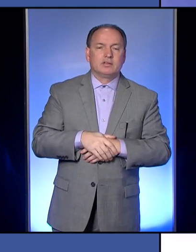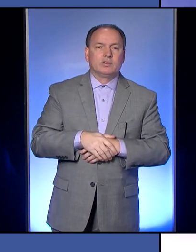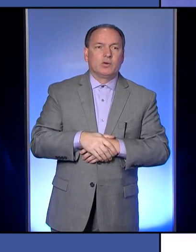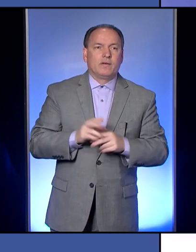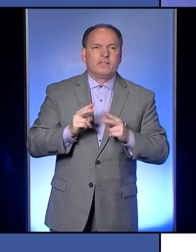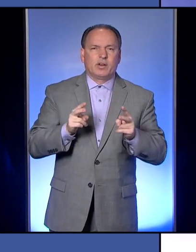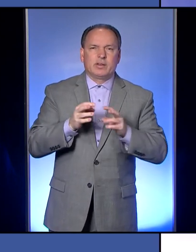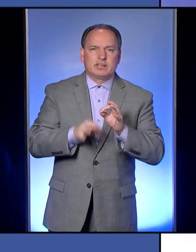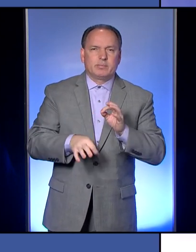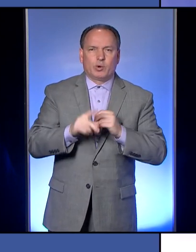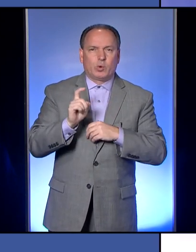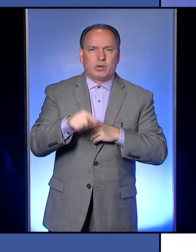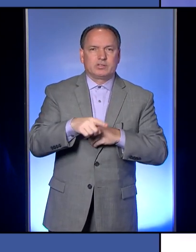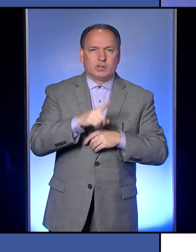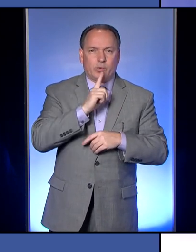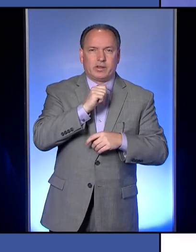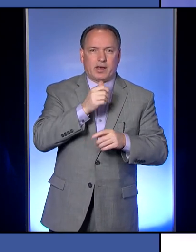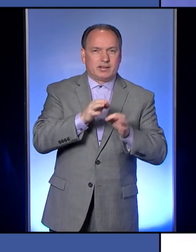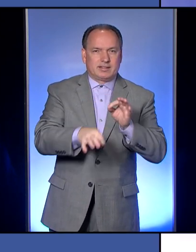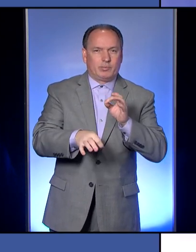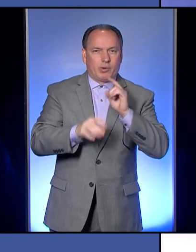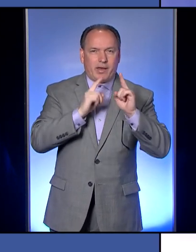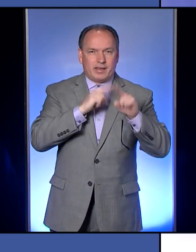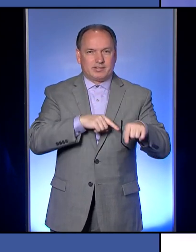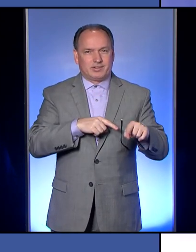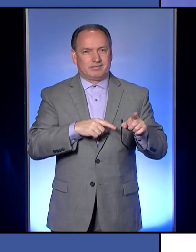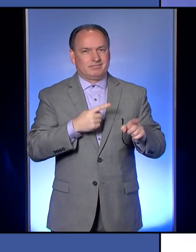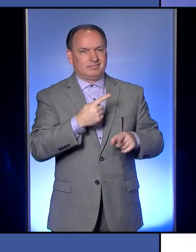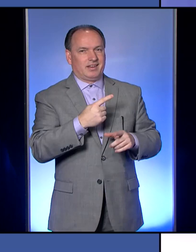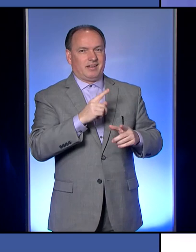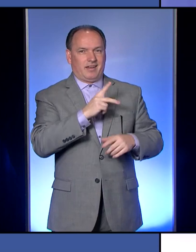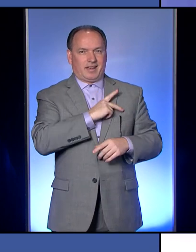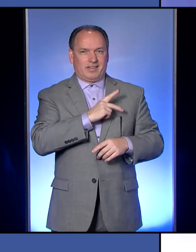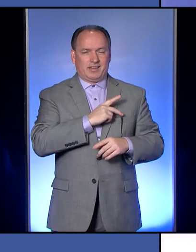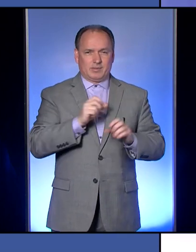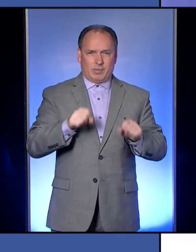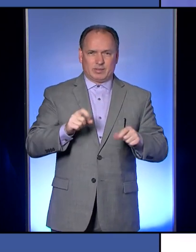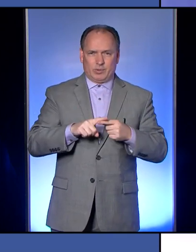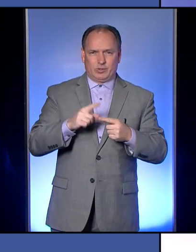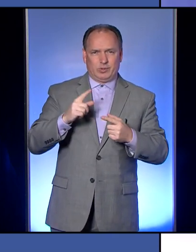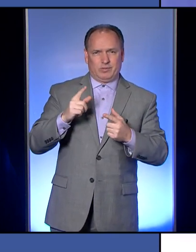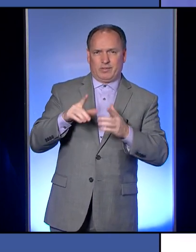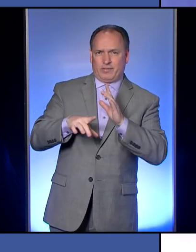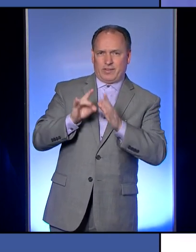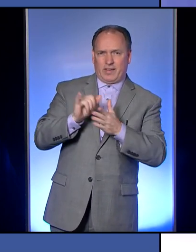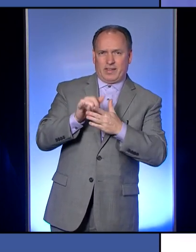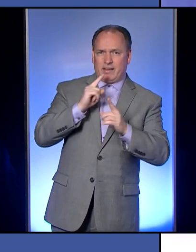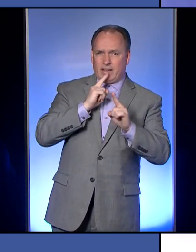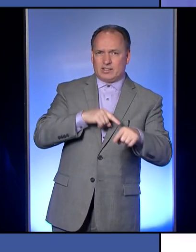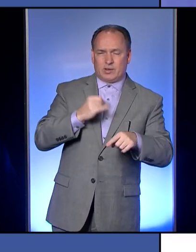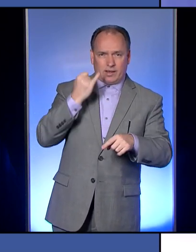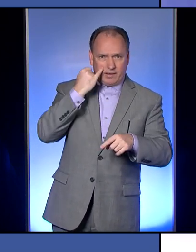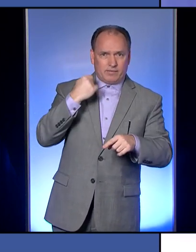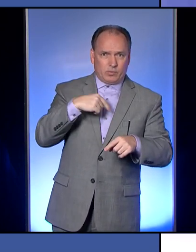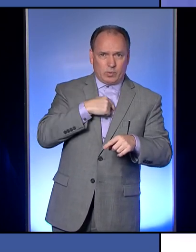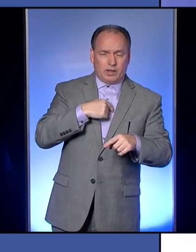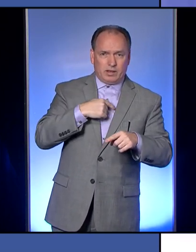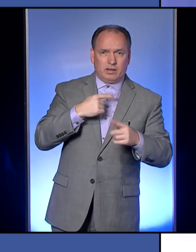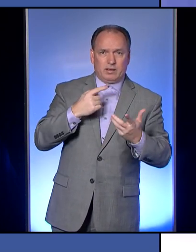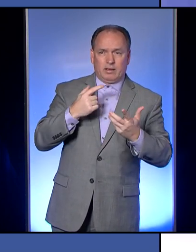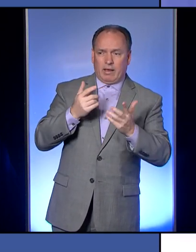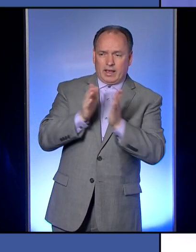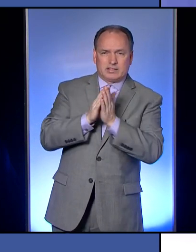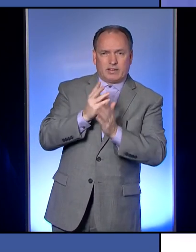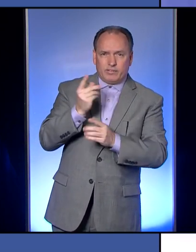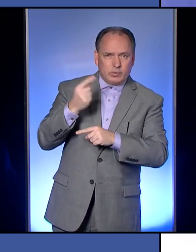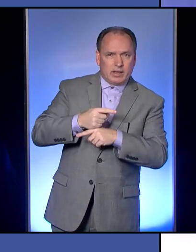simple question, I'm not getting a very simple answer. Kathy, is it possible to get that answer? Can we say definitively? I mean, you did a few days